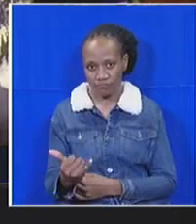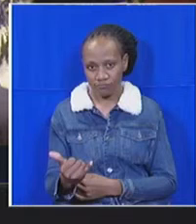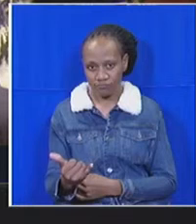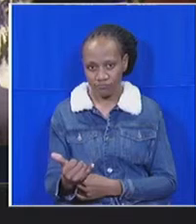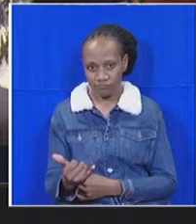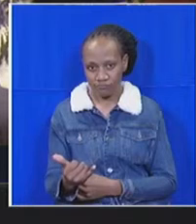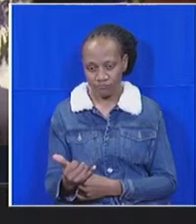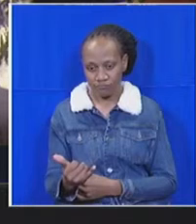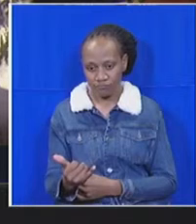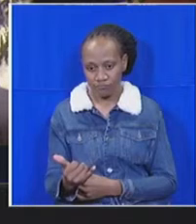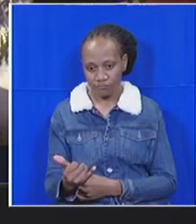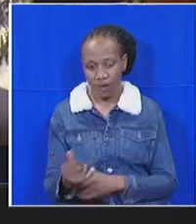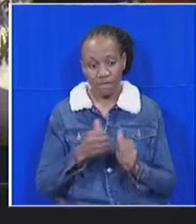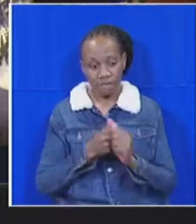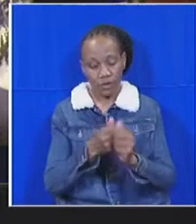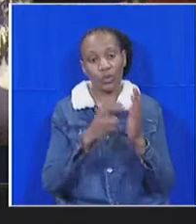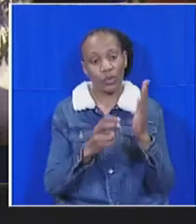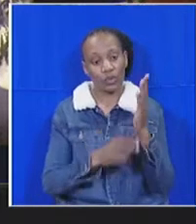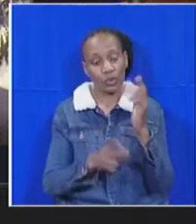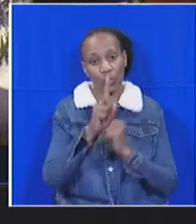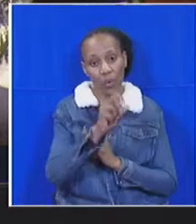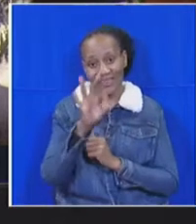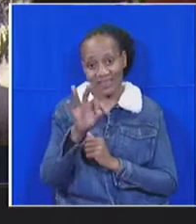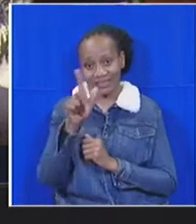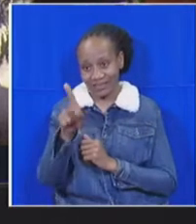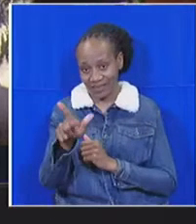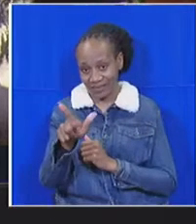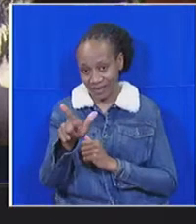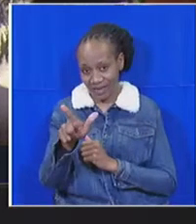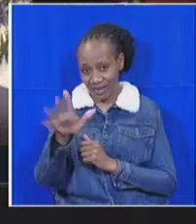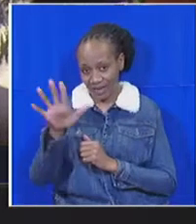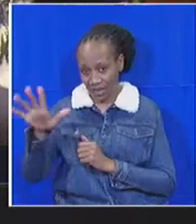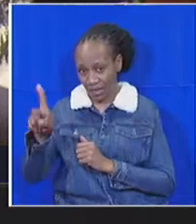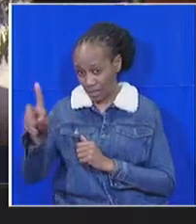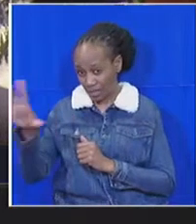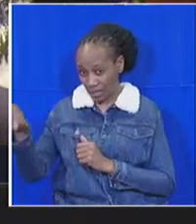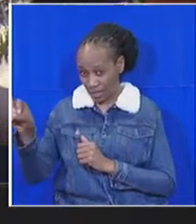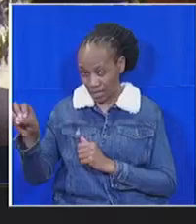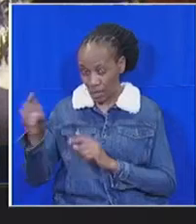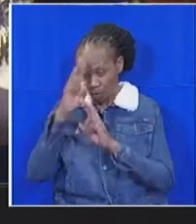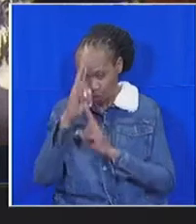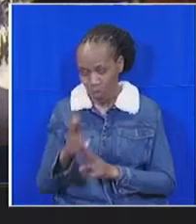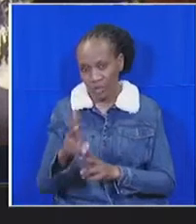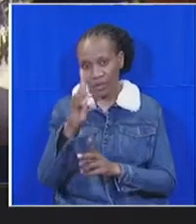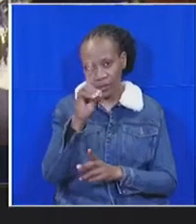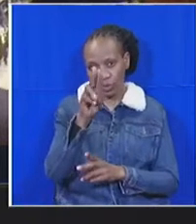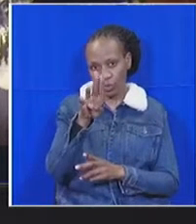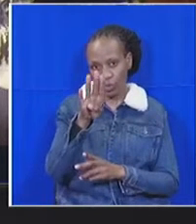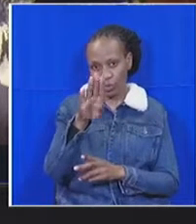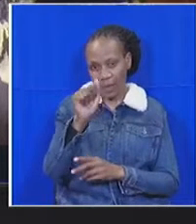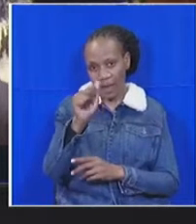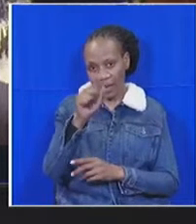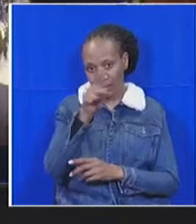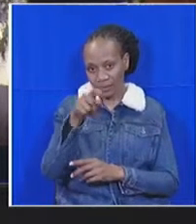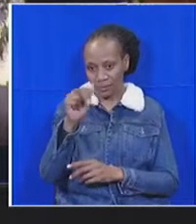In accordance with Rule 13710, Honorable Dubazana will take charge of the